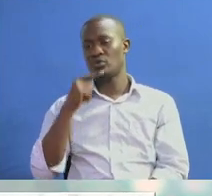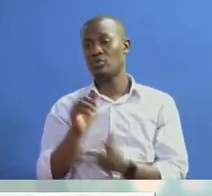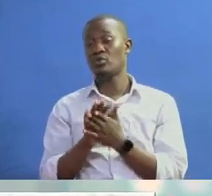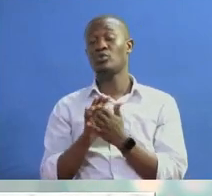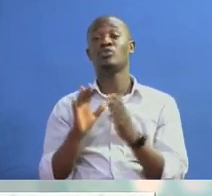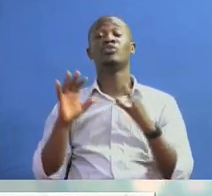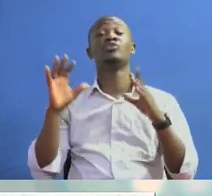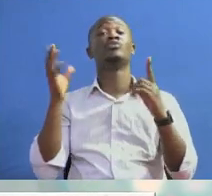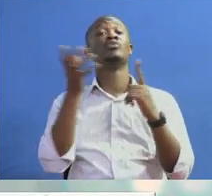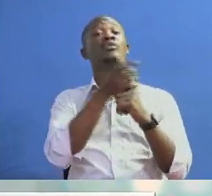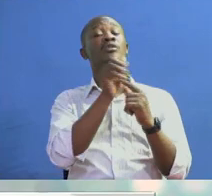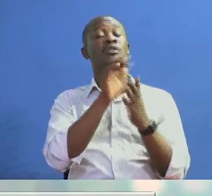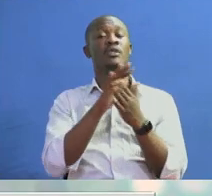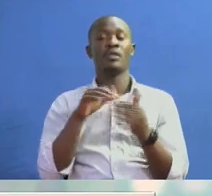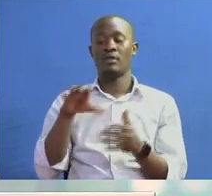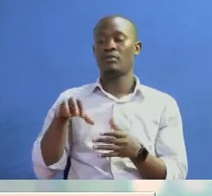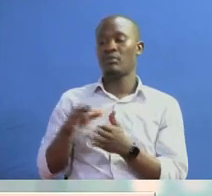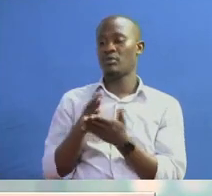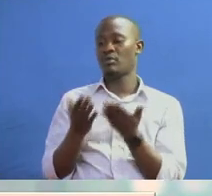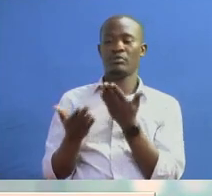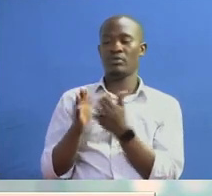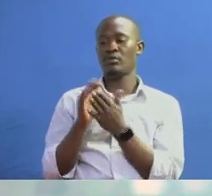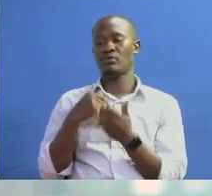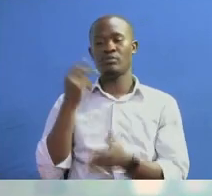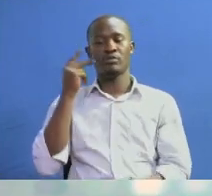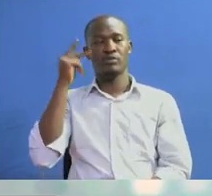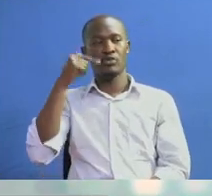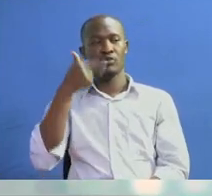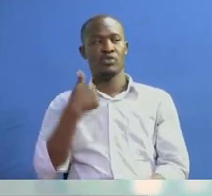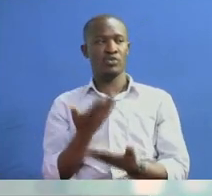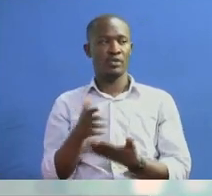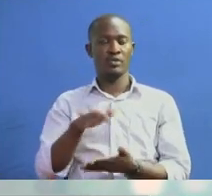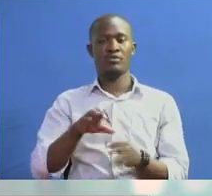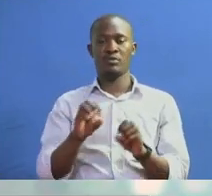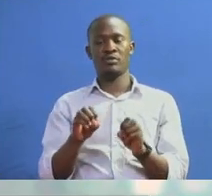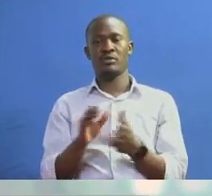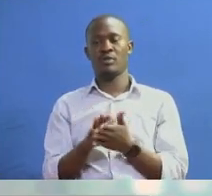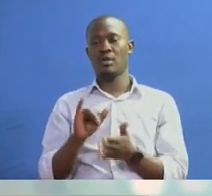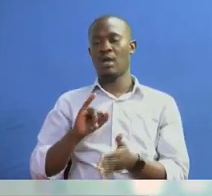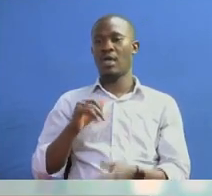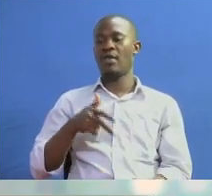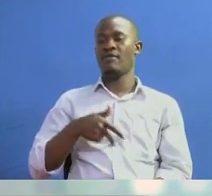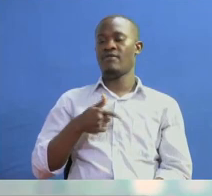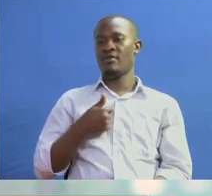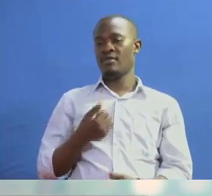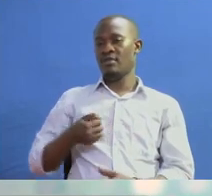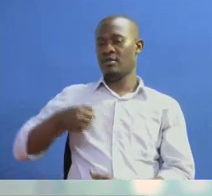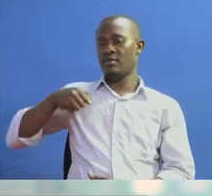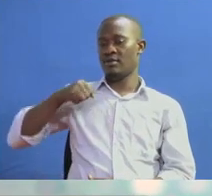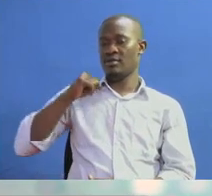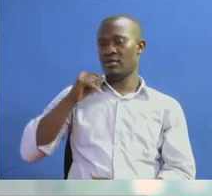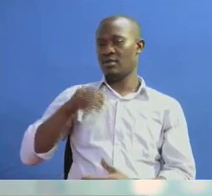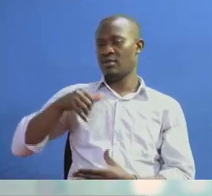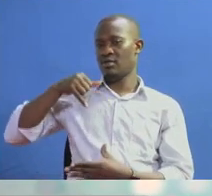the market easily compared to your parents who are not like in the space. So I feel like the budget is inclusive but